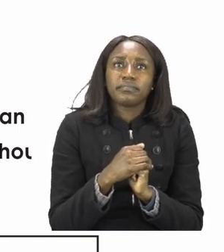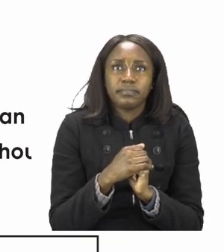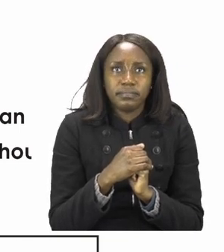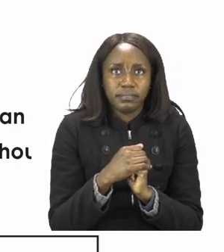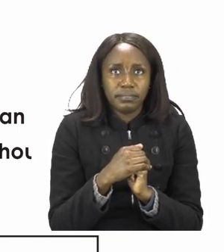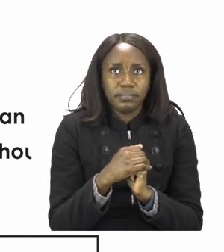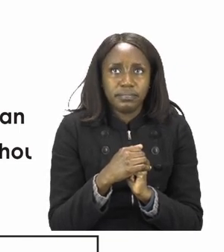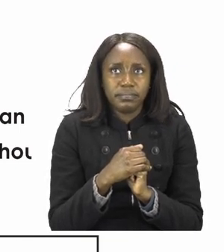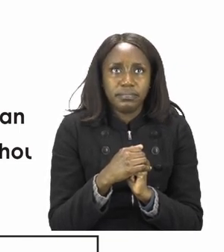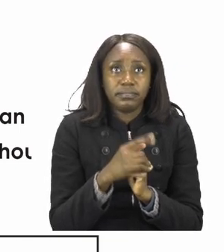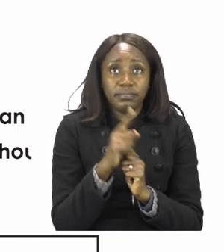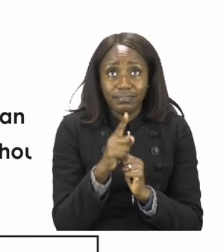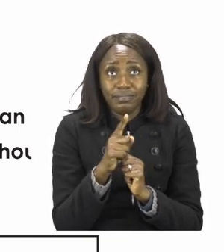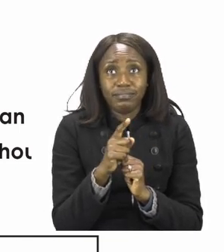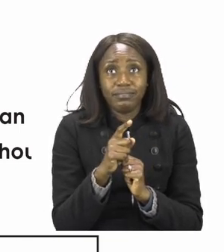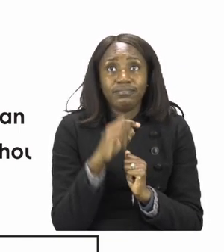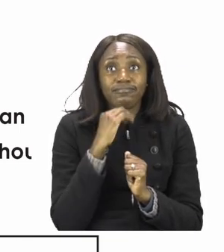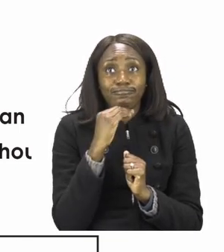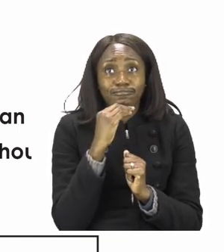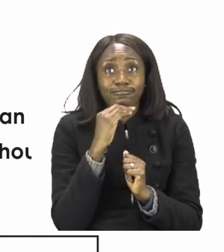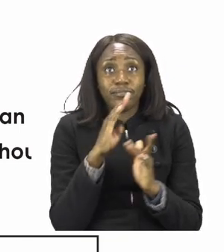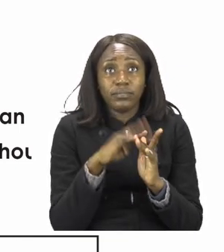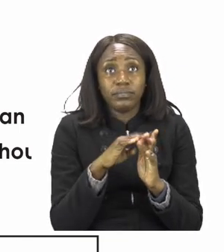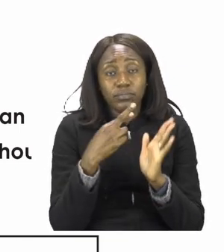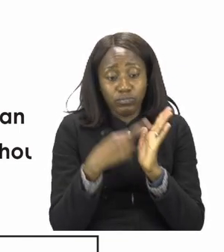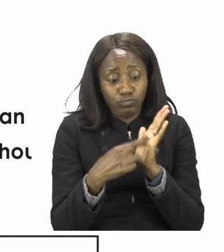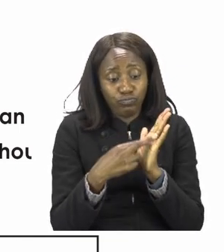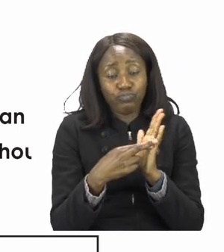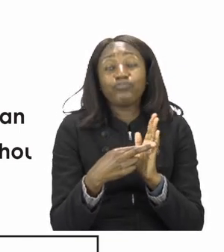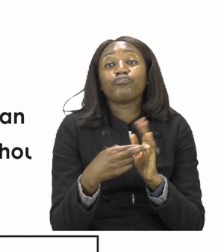So this is our reading comprehension for today.